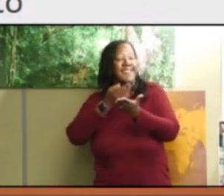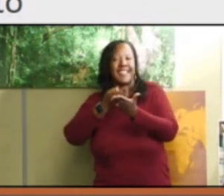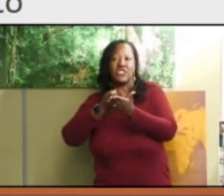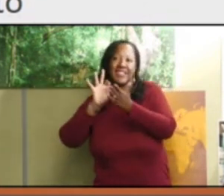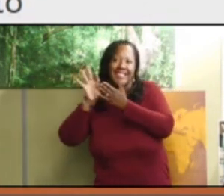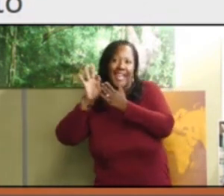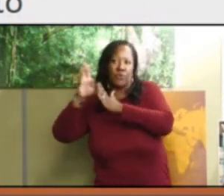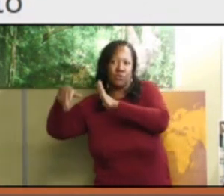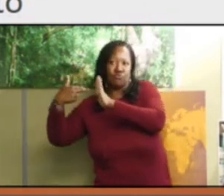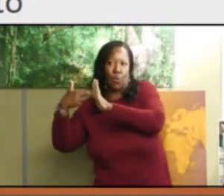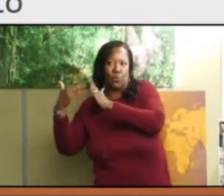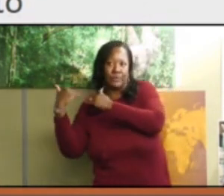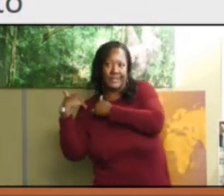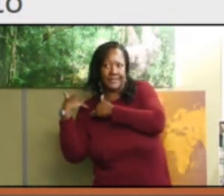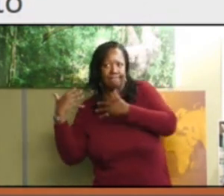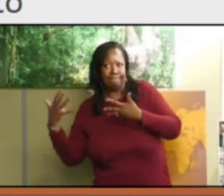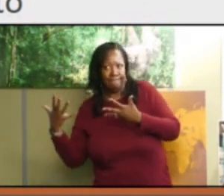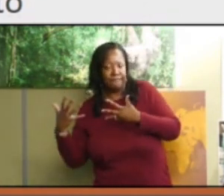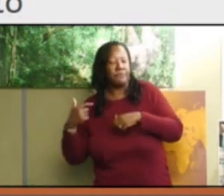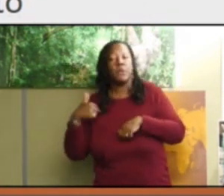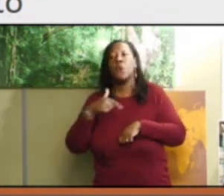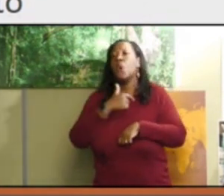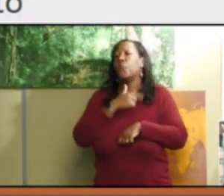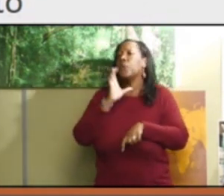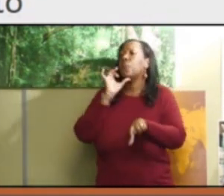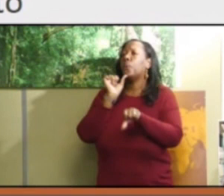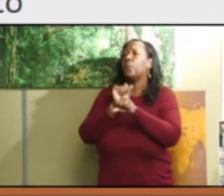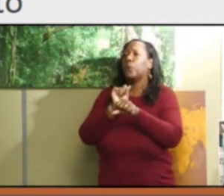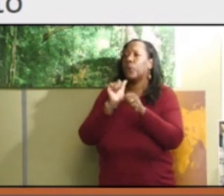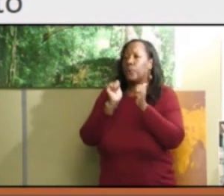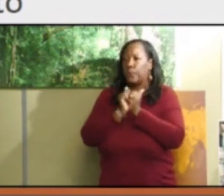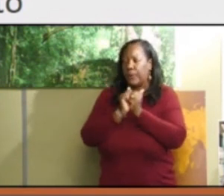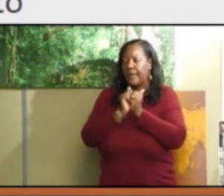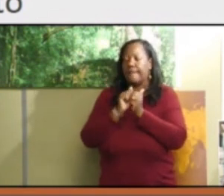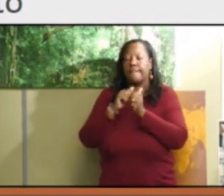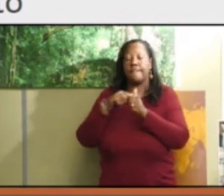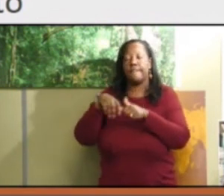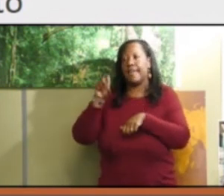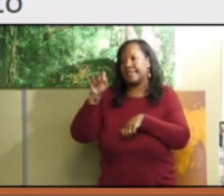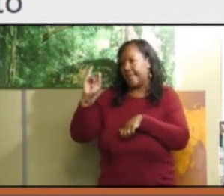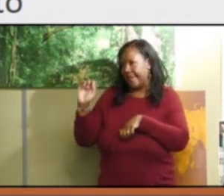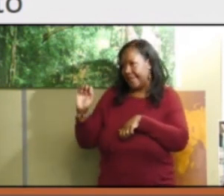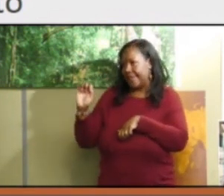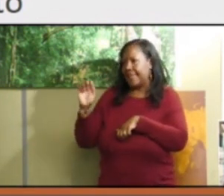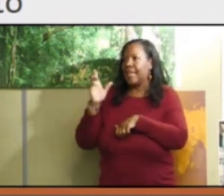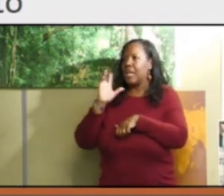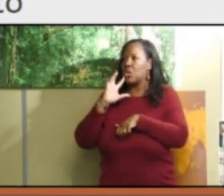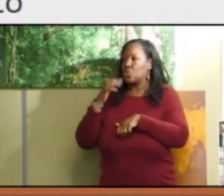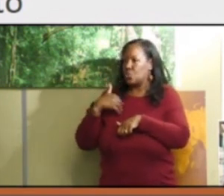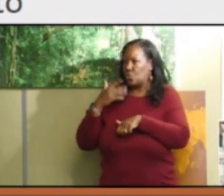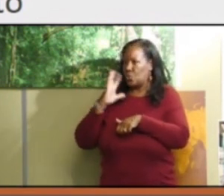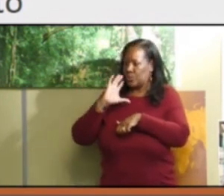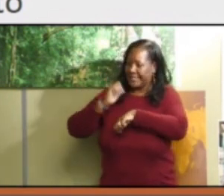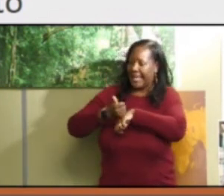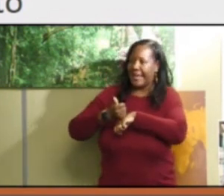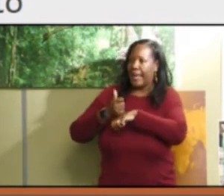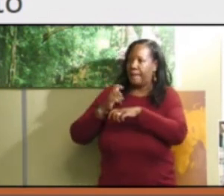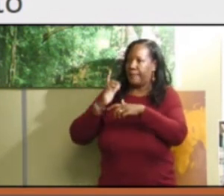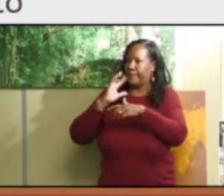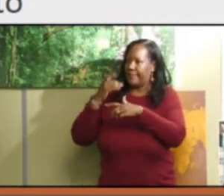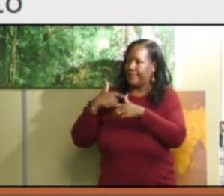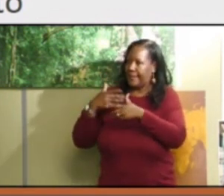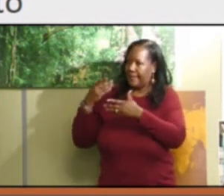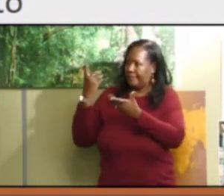SIE on the terms of the agreement and facilitates the setup of the award. A lot of times our Sponsored